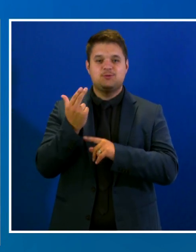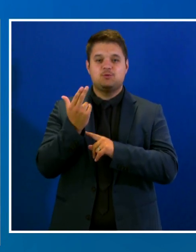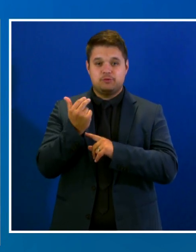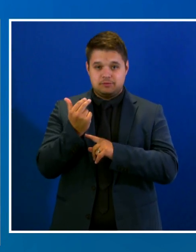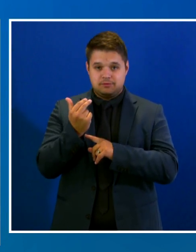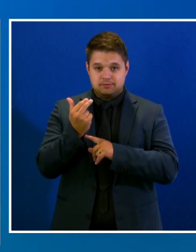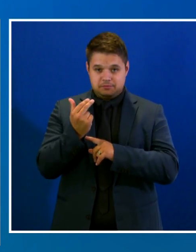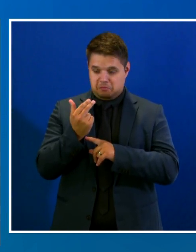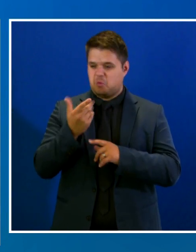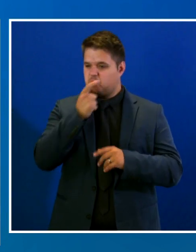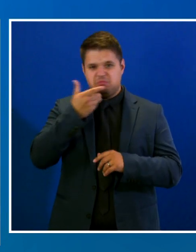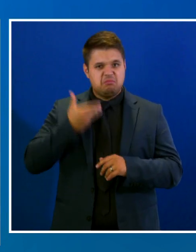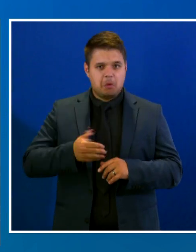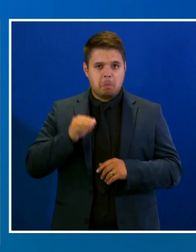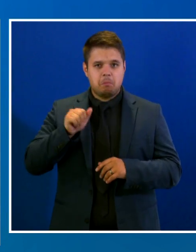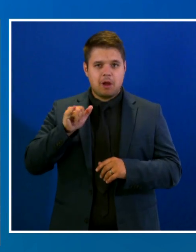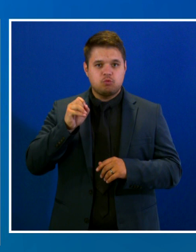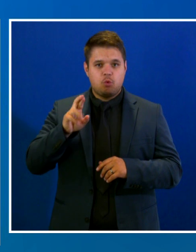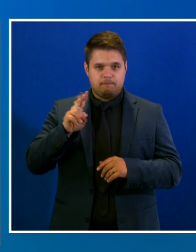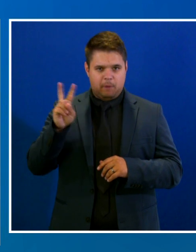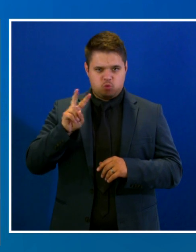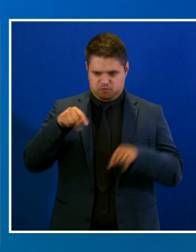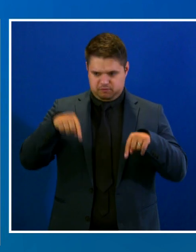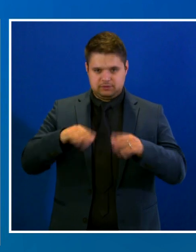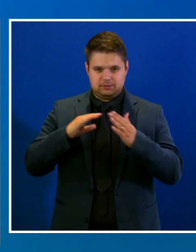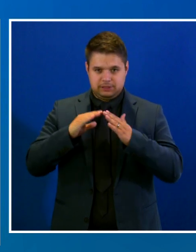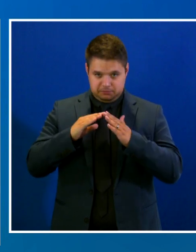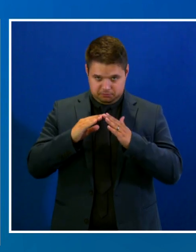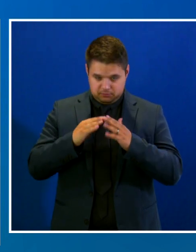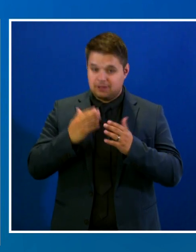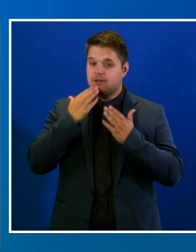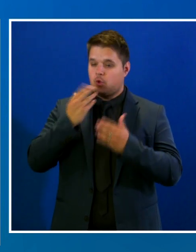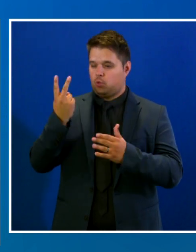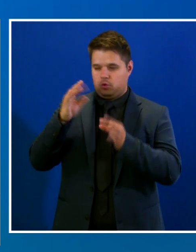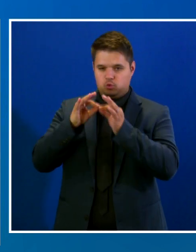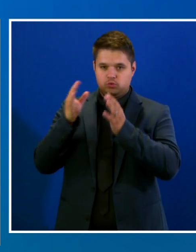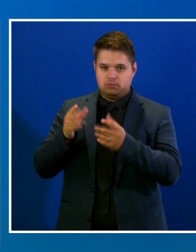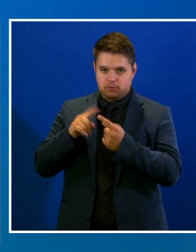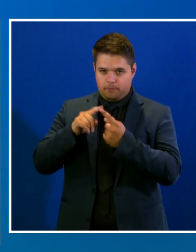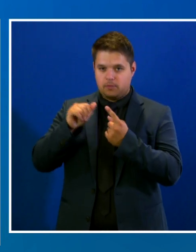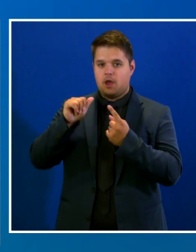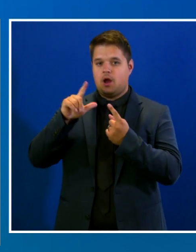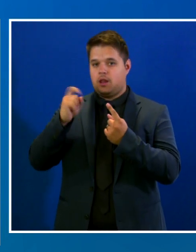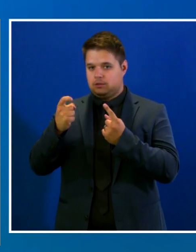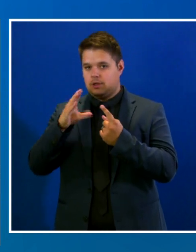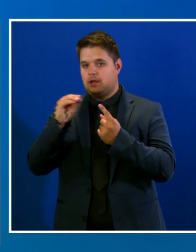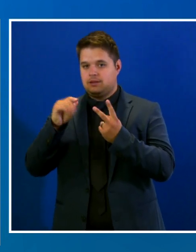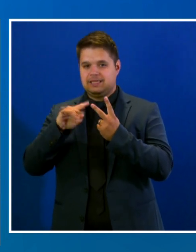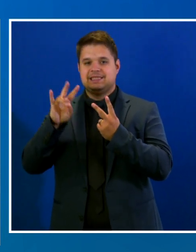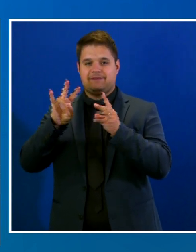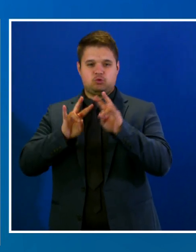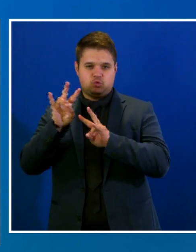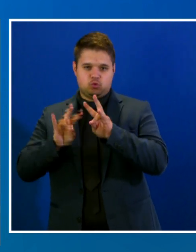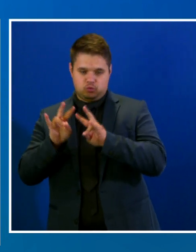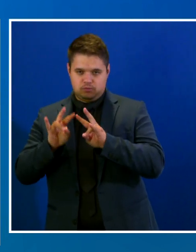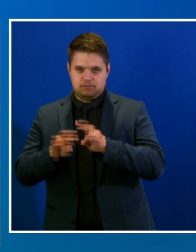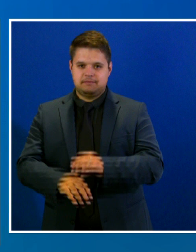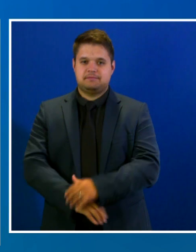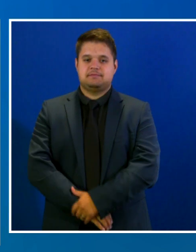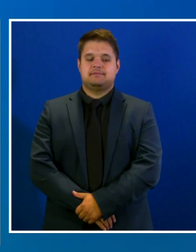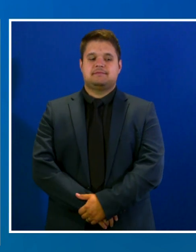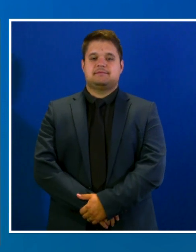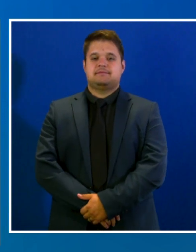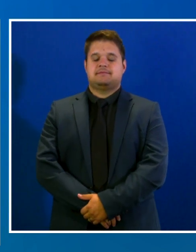7-Star and Alexander Rabininin, our American Sign Language interpreters. I'd like to start with some good news